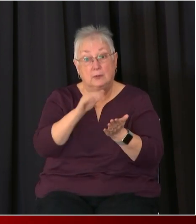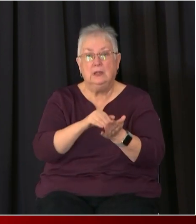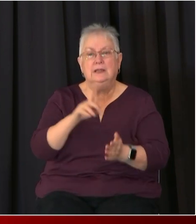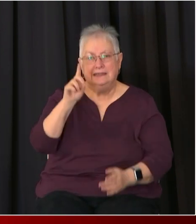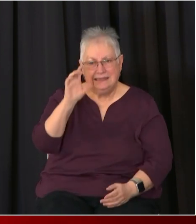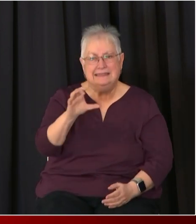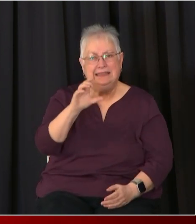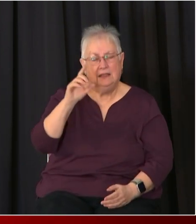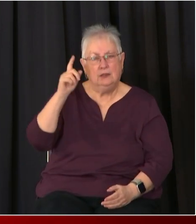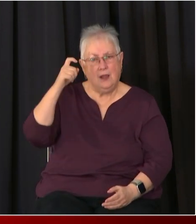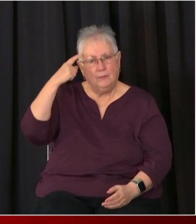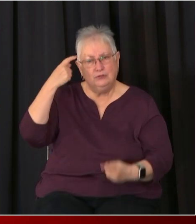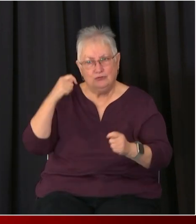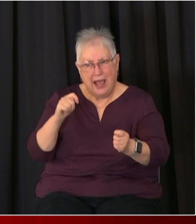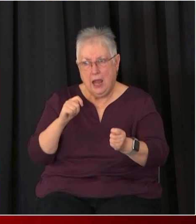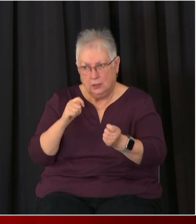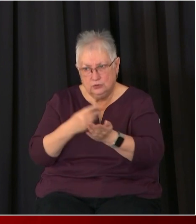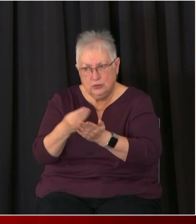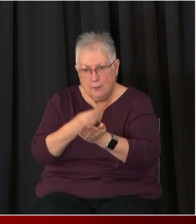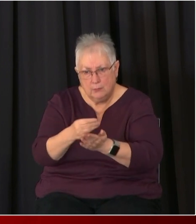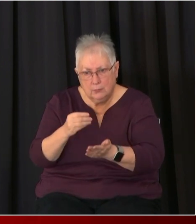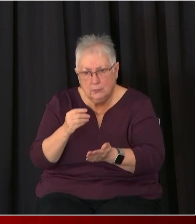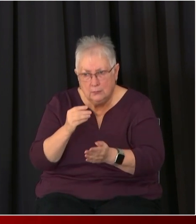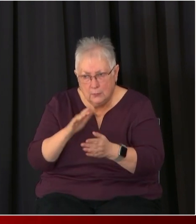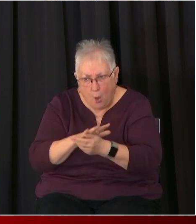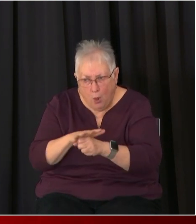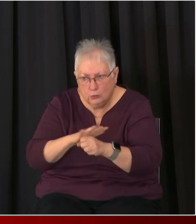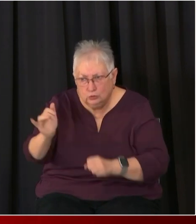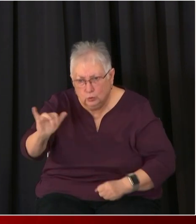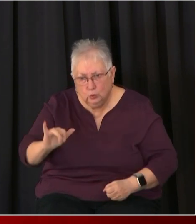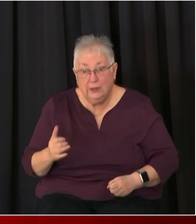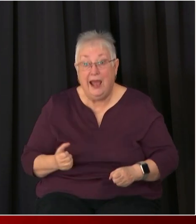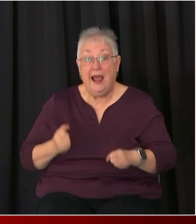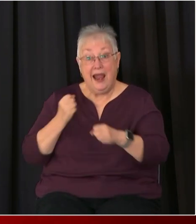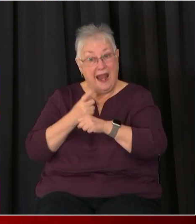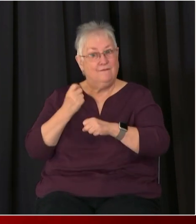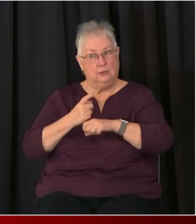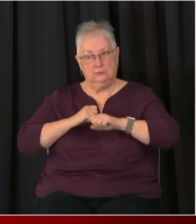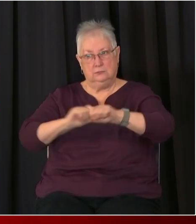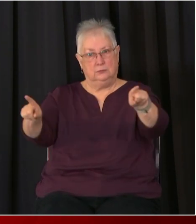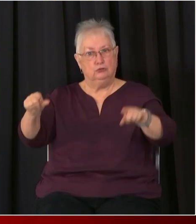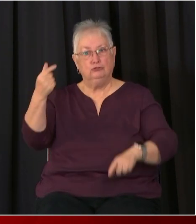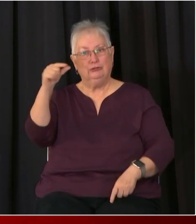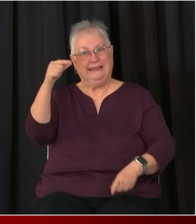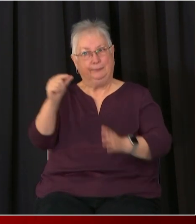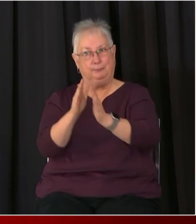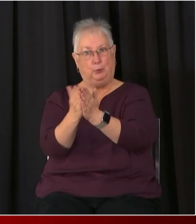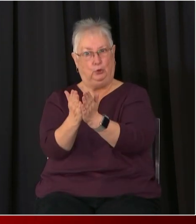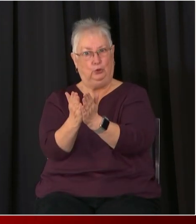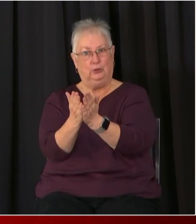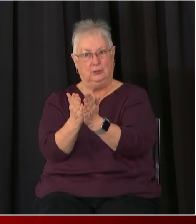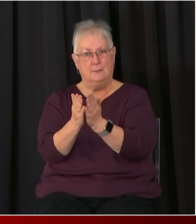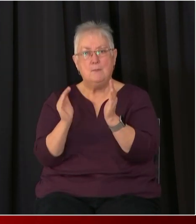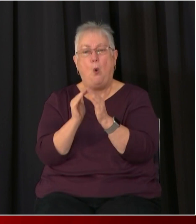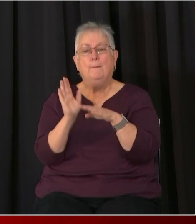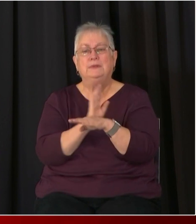administration releases a green book. It's a small business enterprise opportunity guide, which is designed to